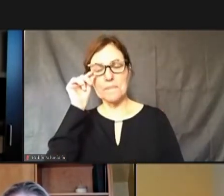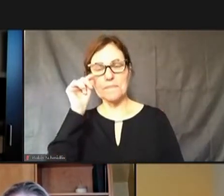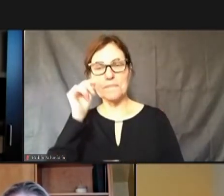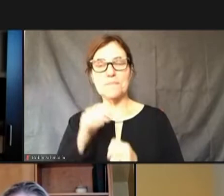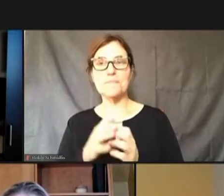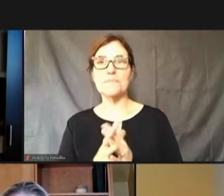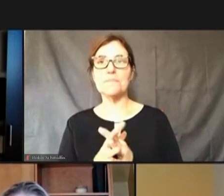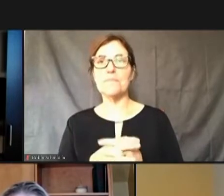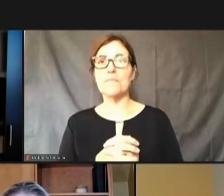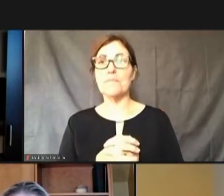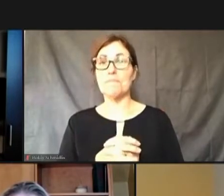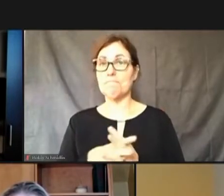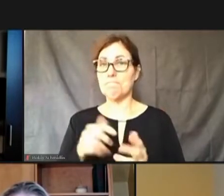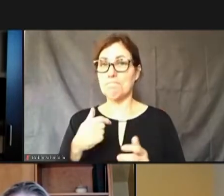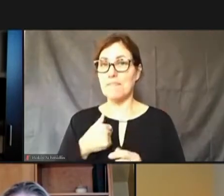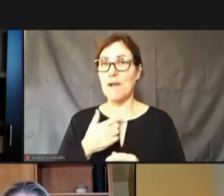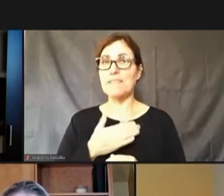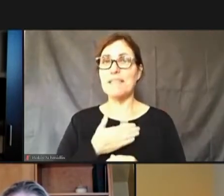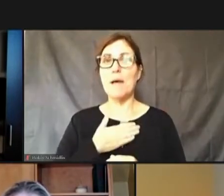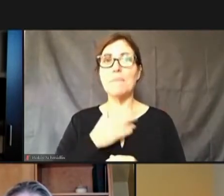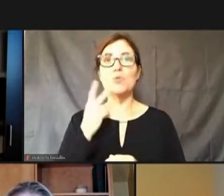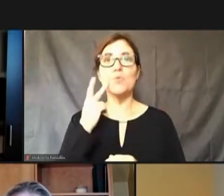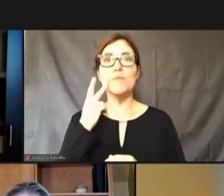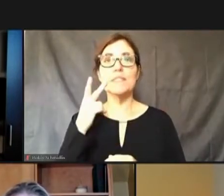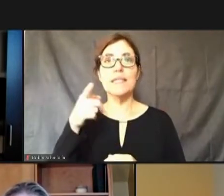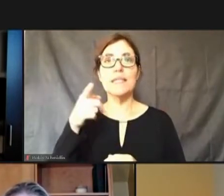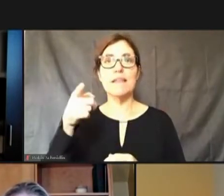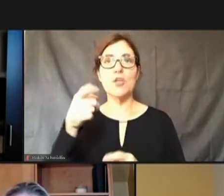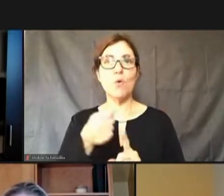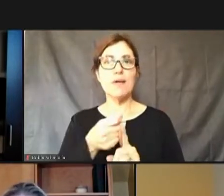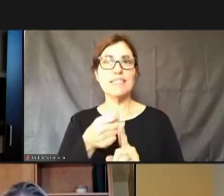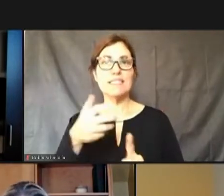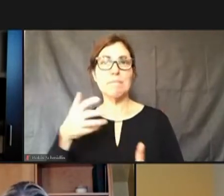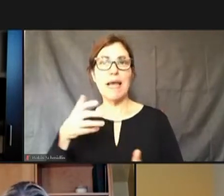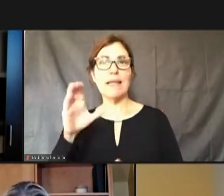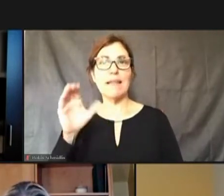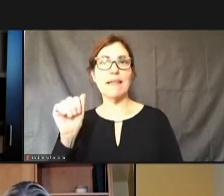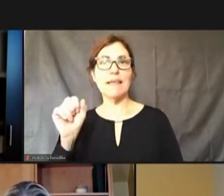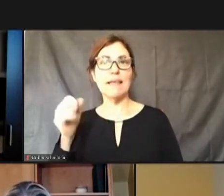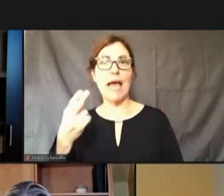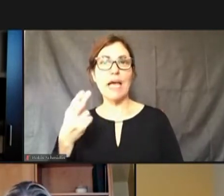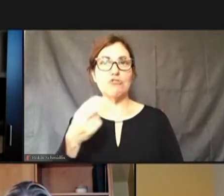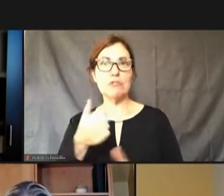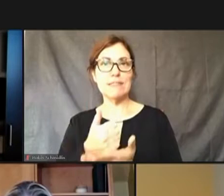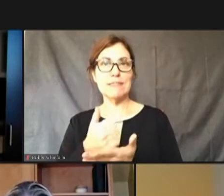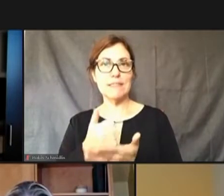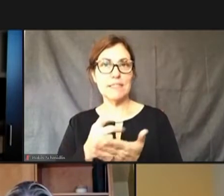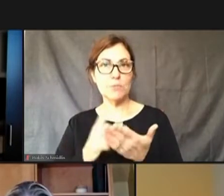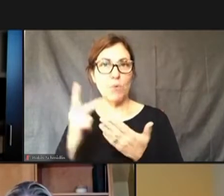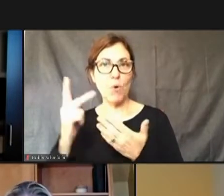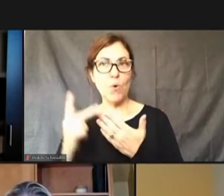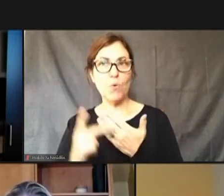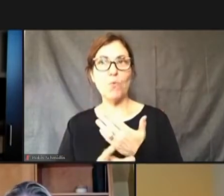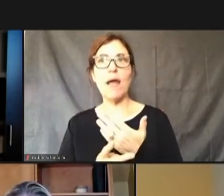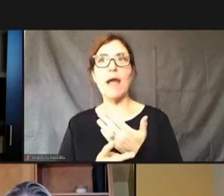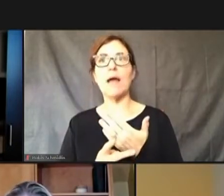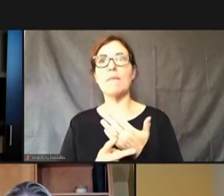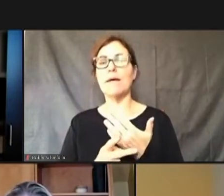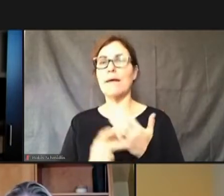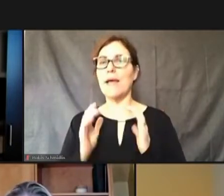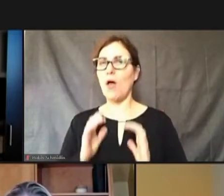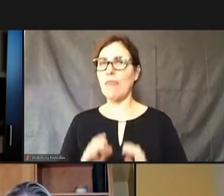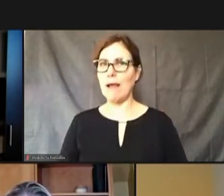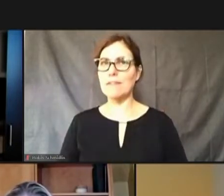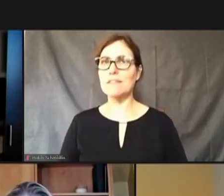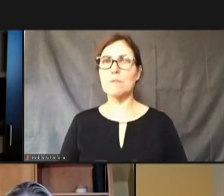I was happy to see that you're expanding the cash assistance programs. Thank you for that, all the customer assistance programs. And